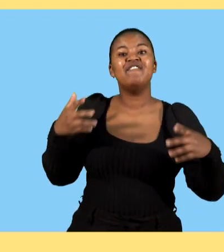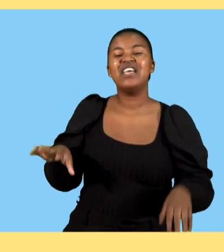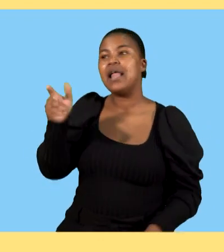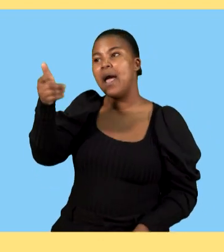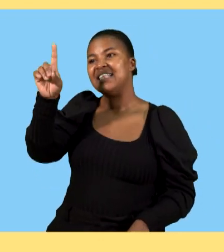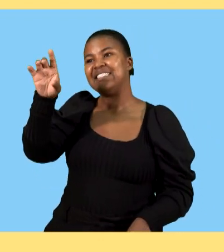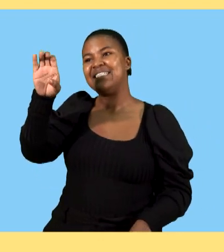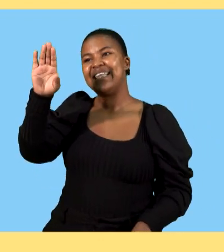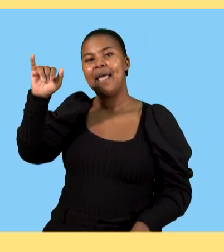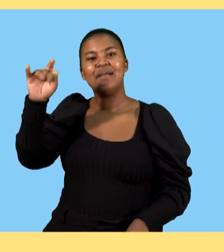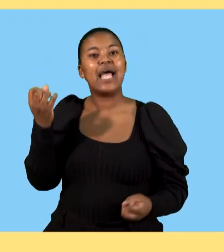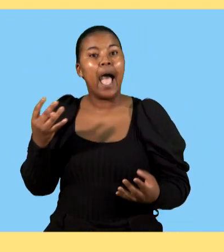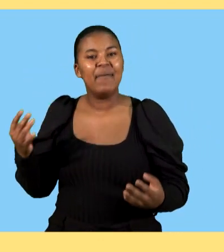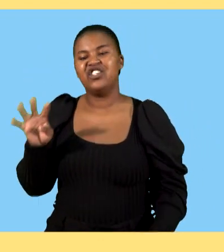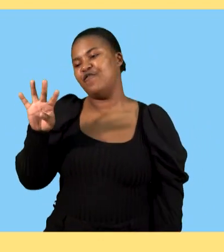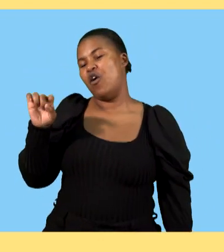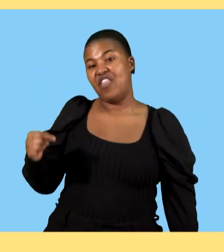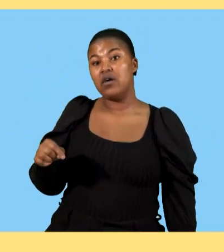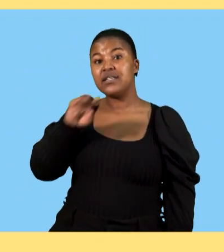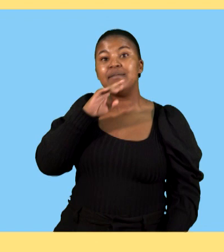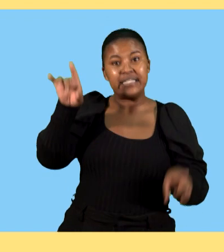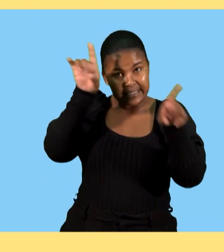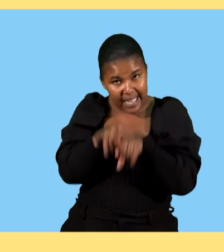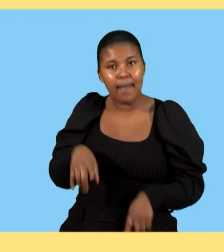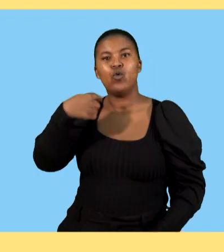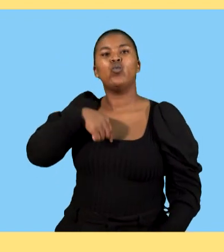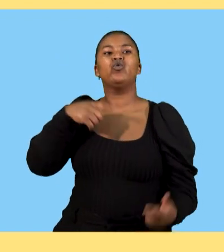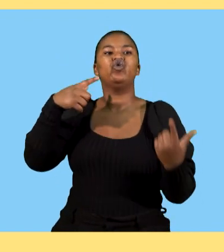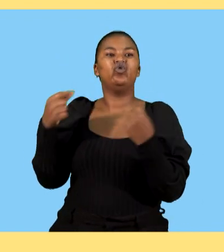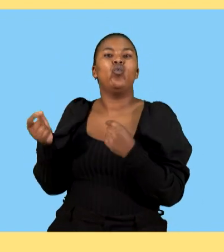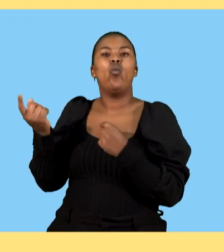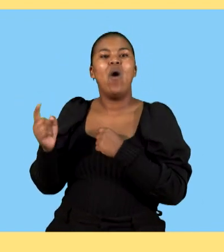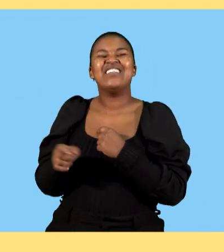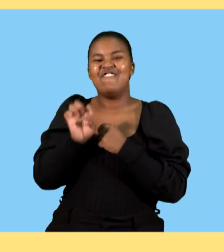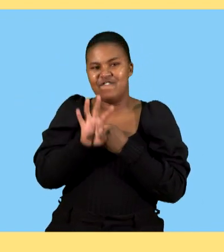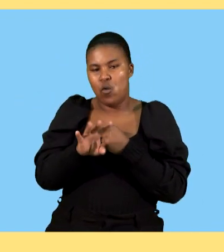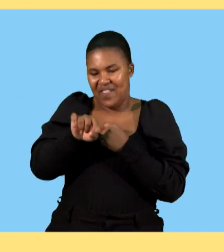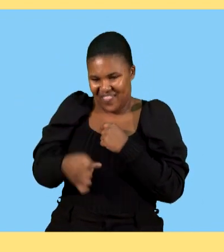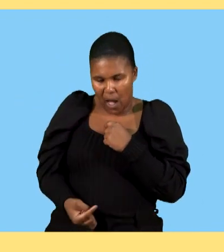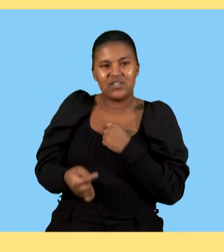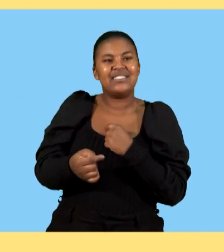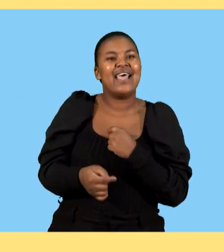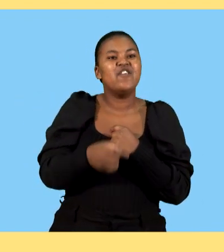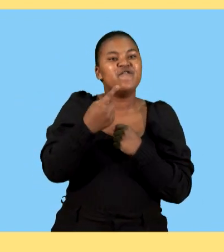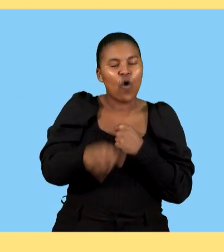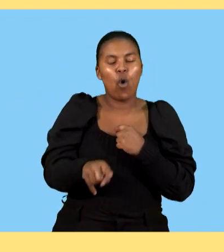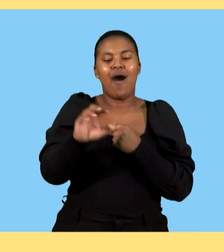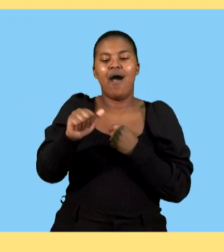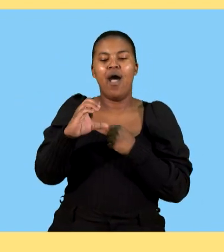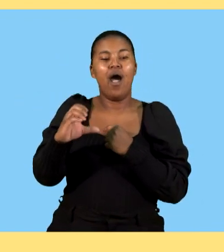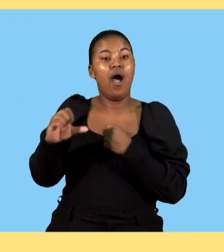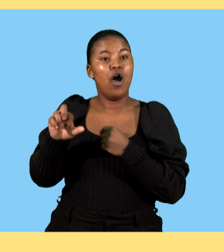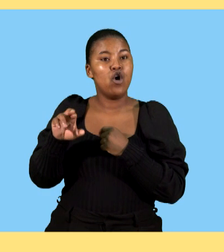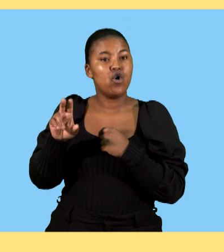when we come here, we will also debit accrued expense, 4,000. Okay, so if we